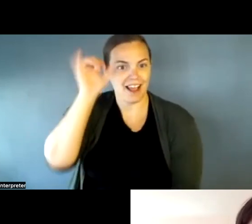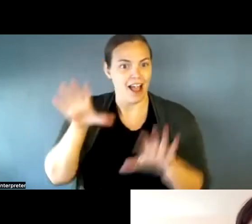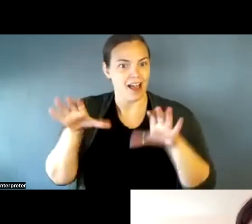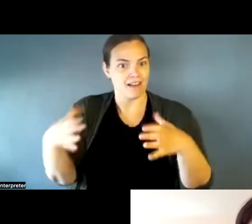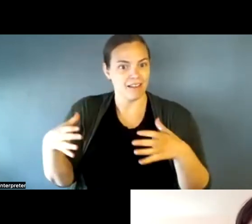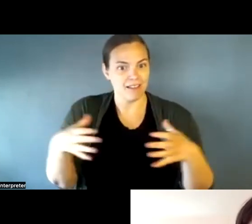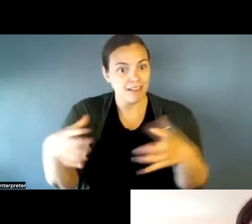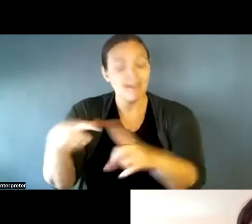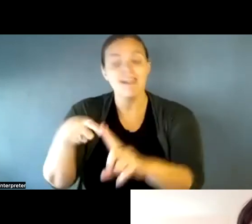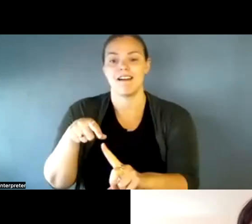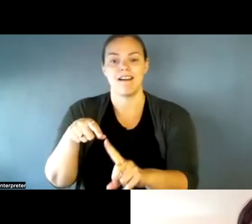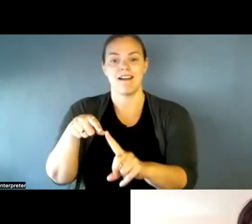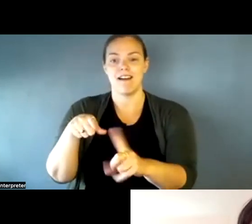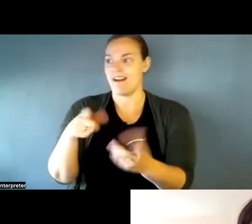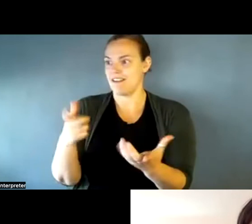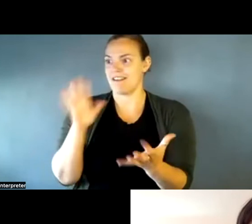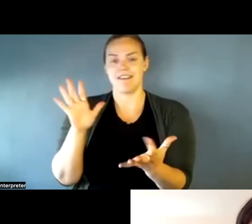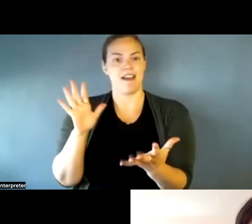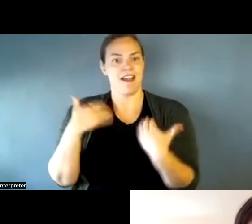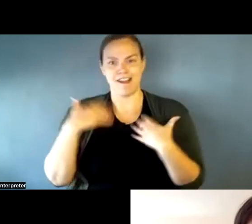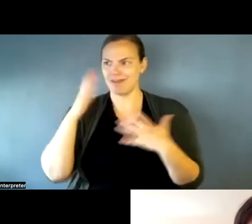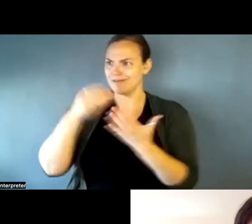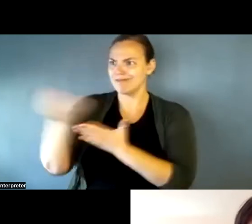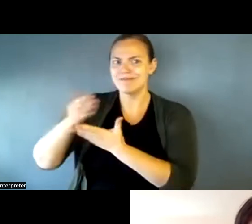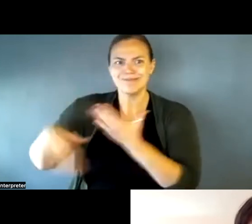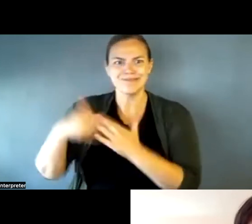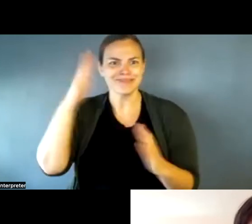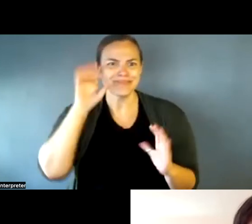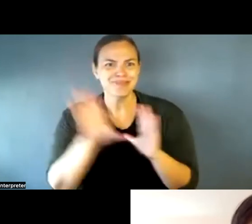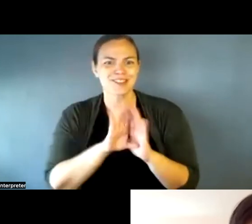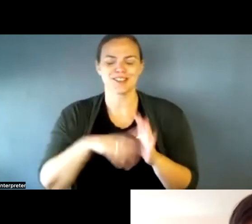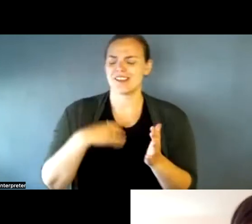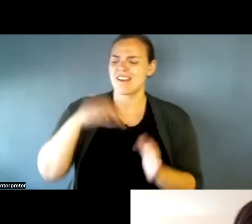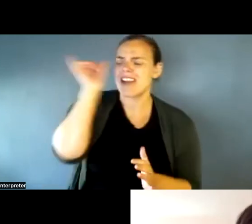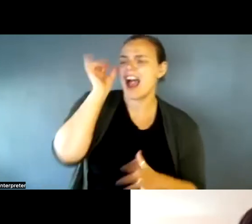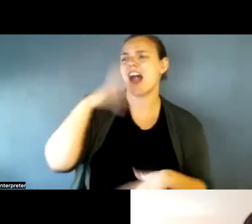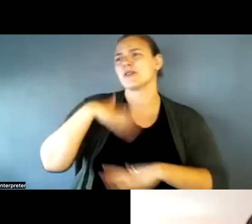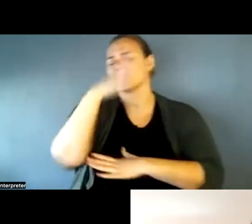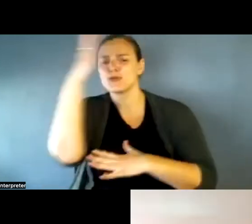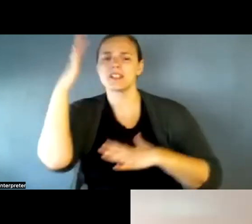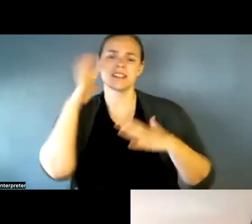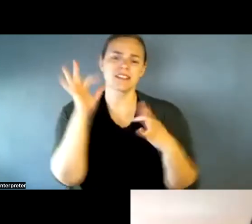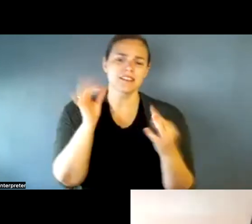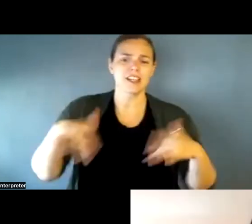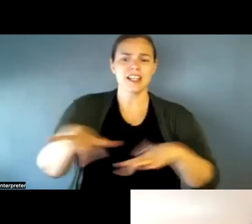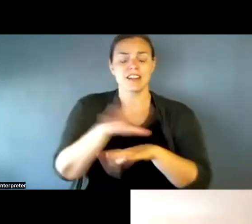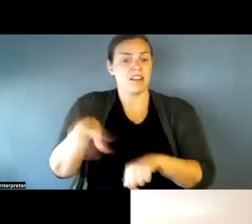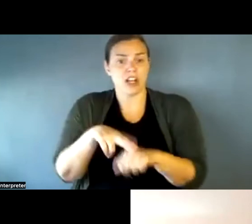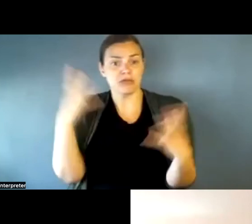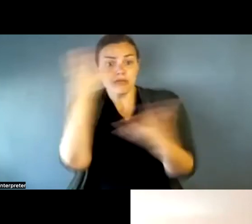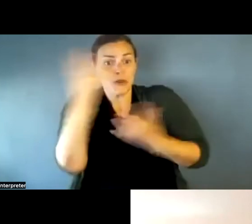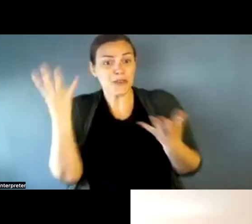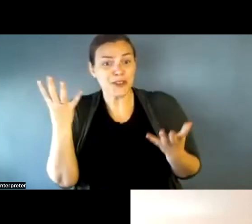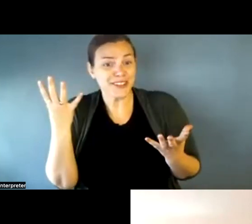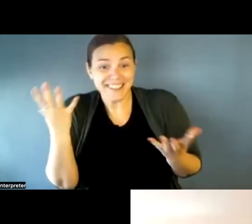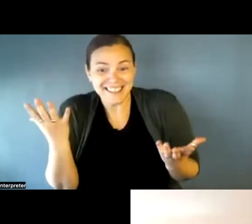these pastoral images of cows and fields and trees, and it looks, and nature. It looks beautiful.